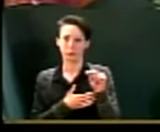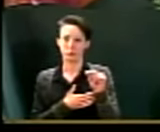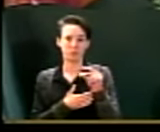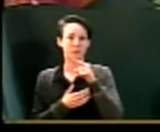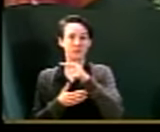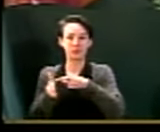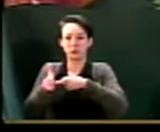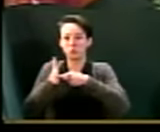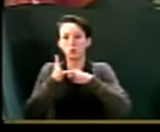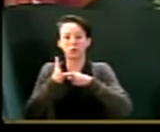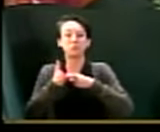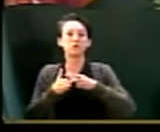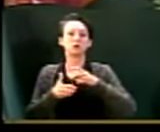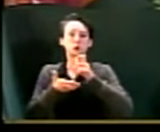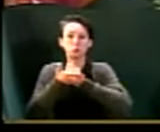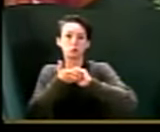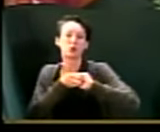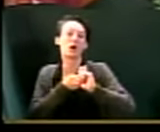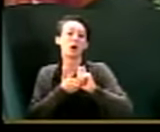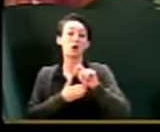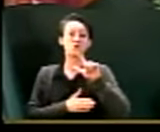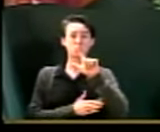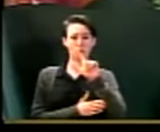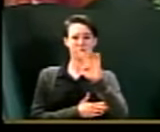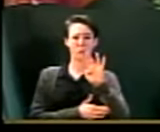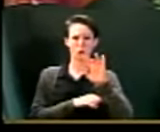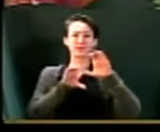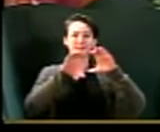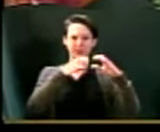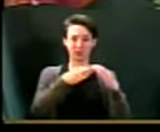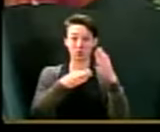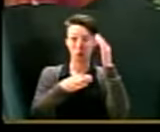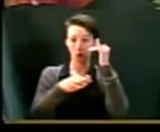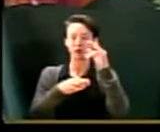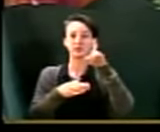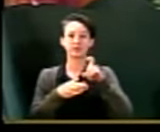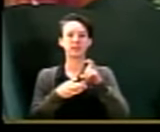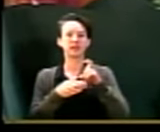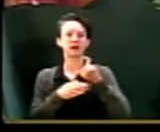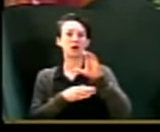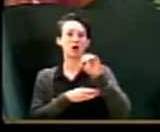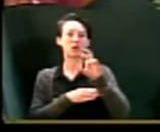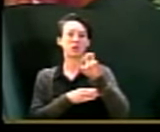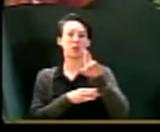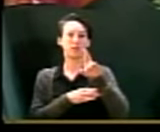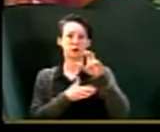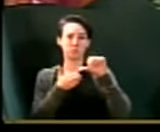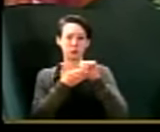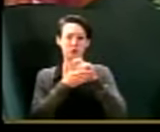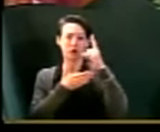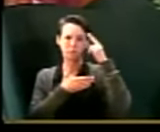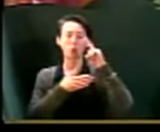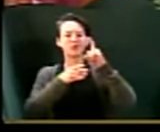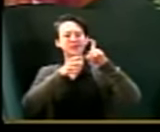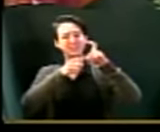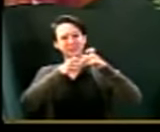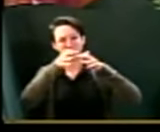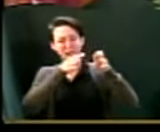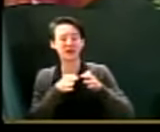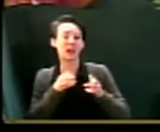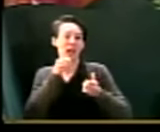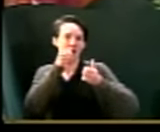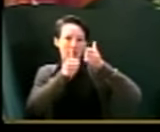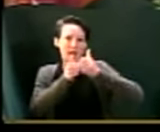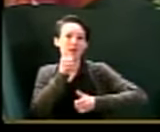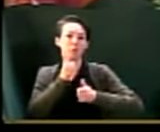write 24 sets because they had to have that cover page to explain every set of data that